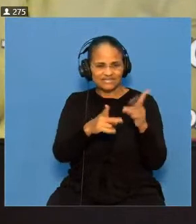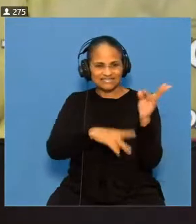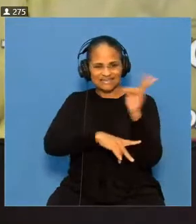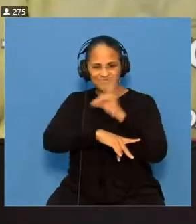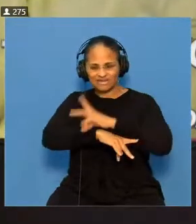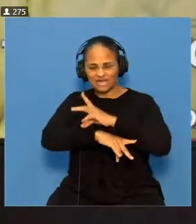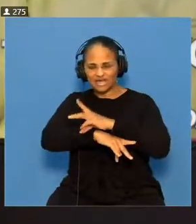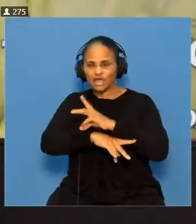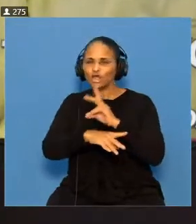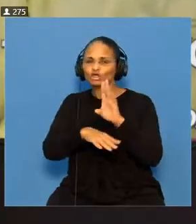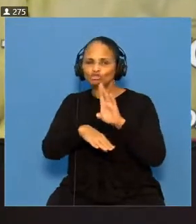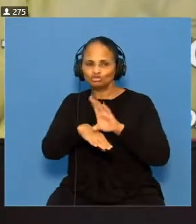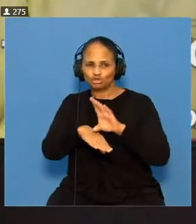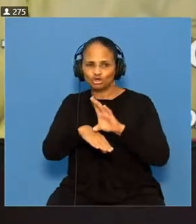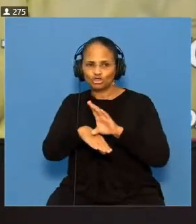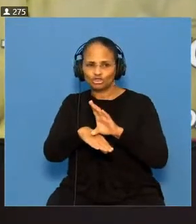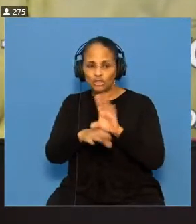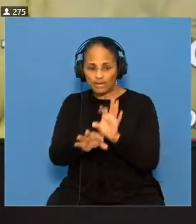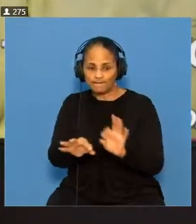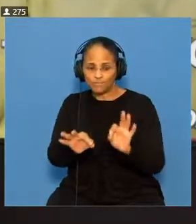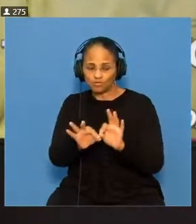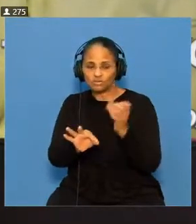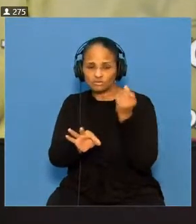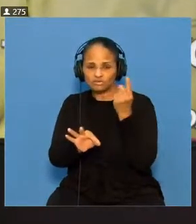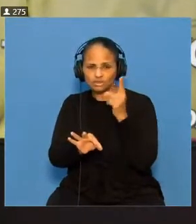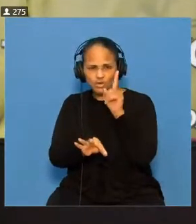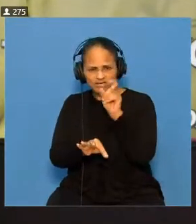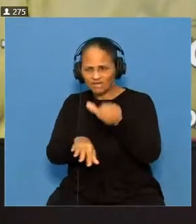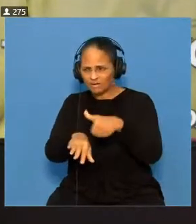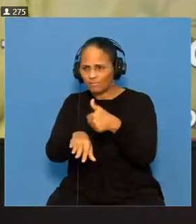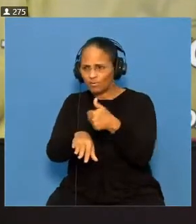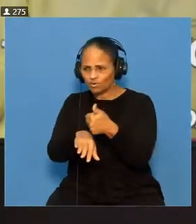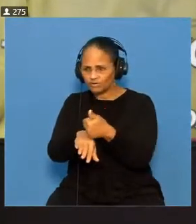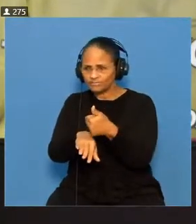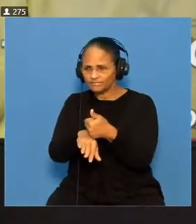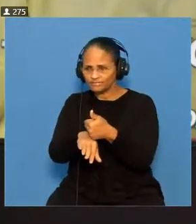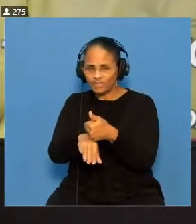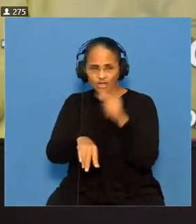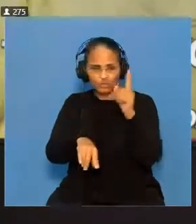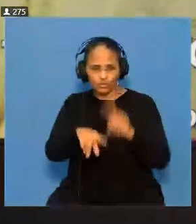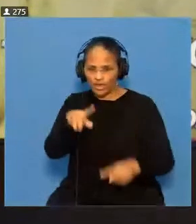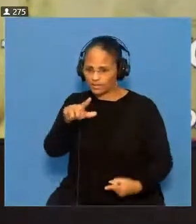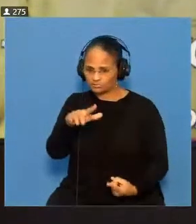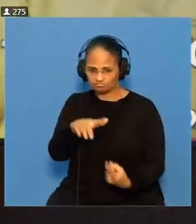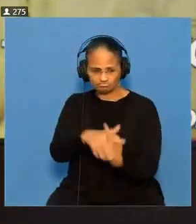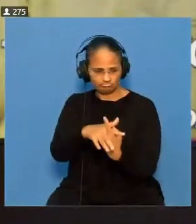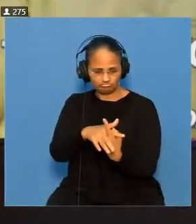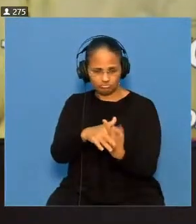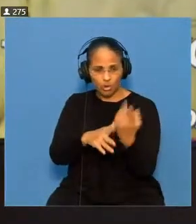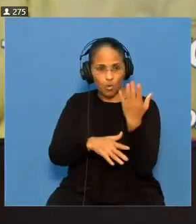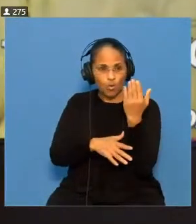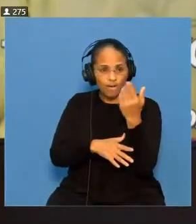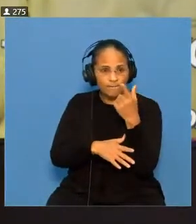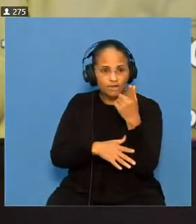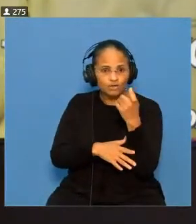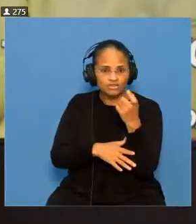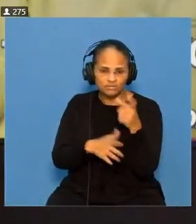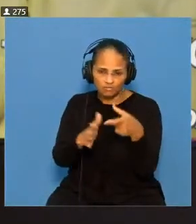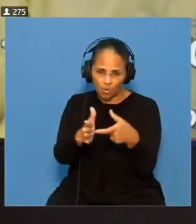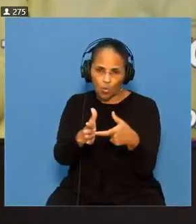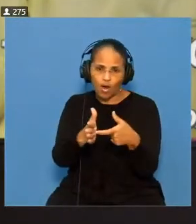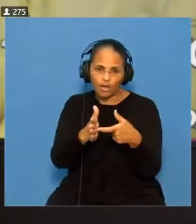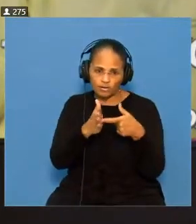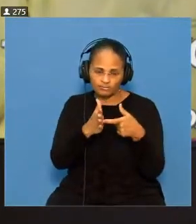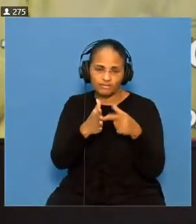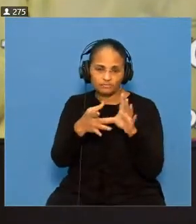what's important to note is that you must make an appointment for the vaccination. You can't just show up, because there are requirements